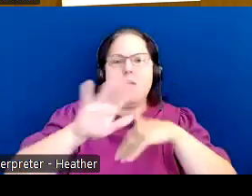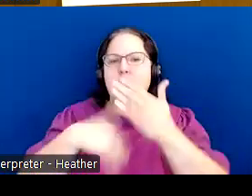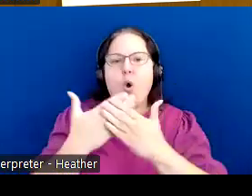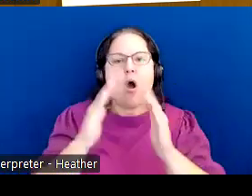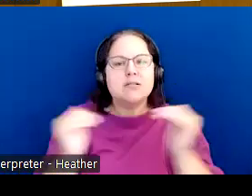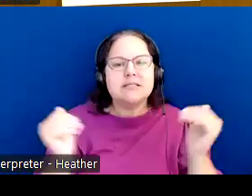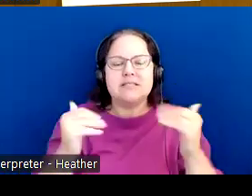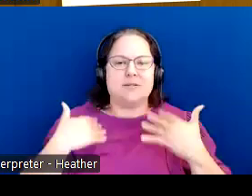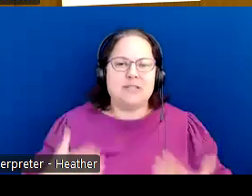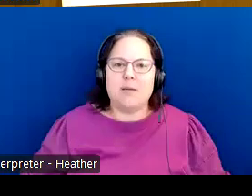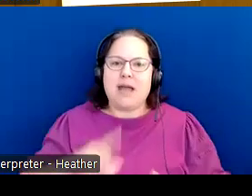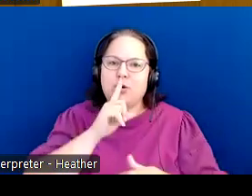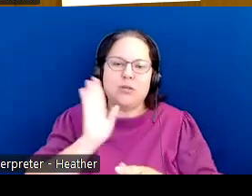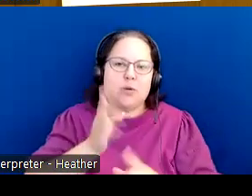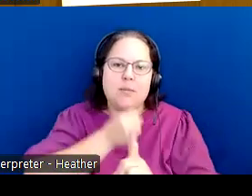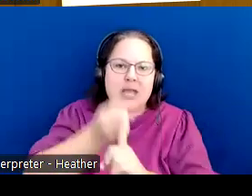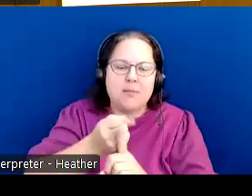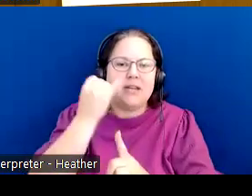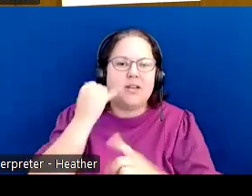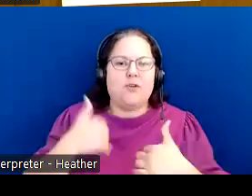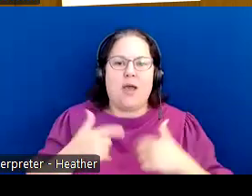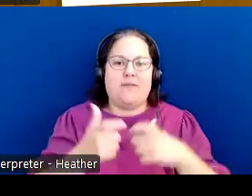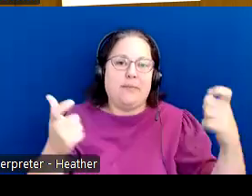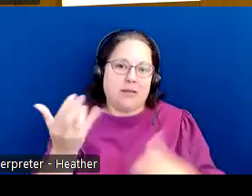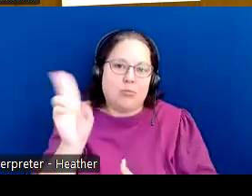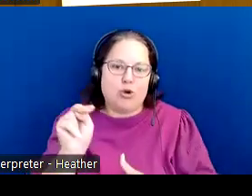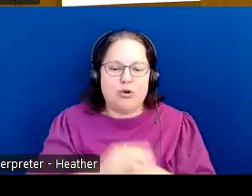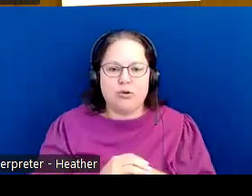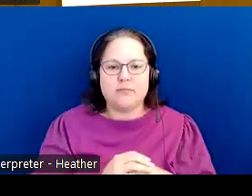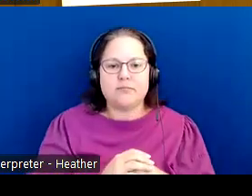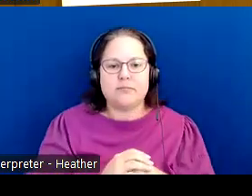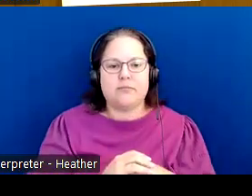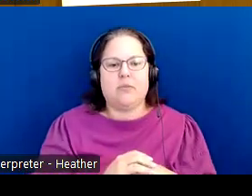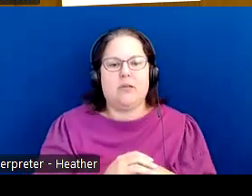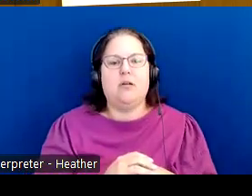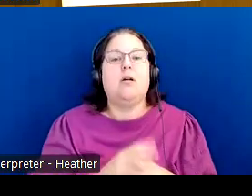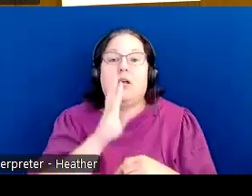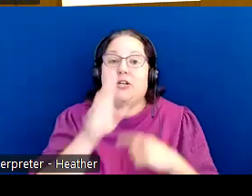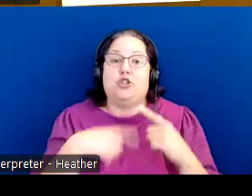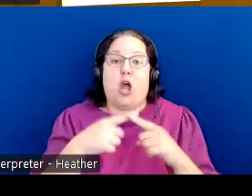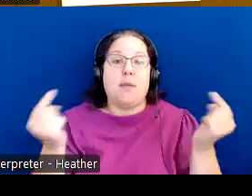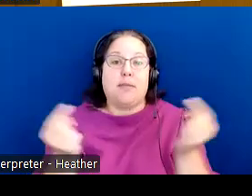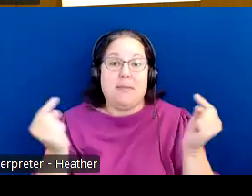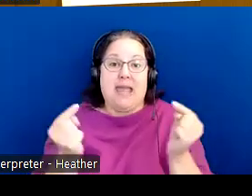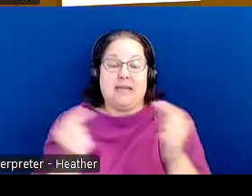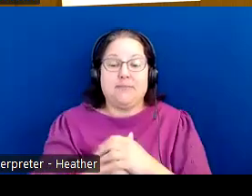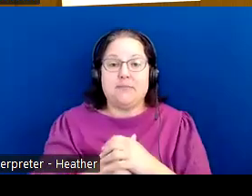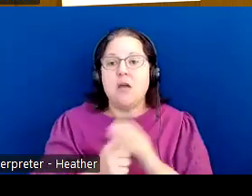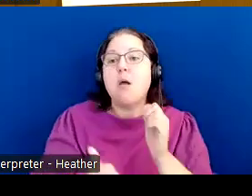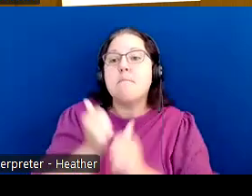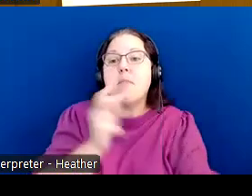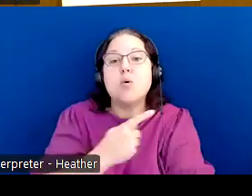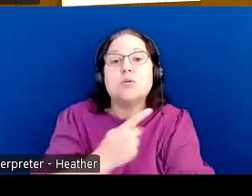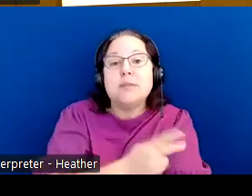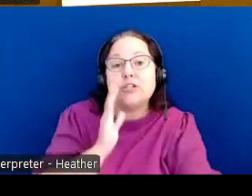is impacted when you have a large burn. So let's talk about burn pain. So most patients will tell